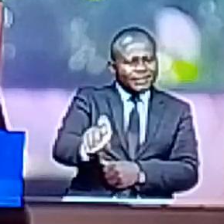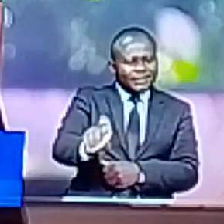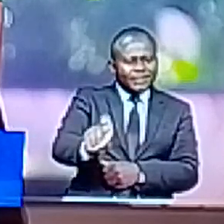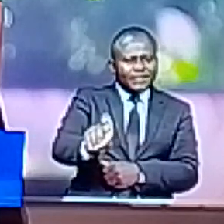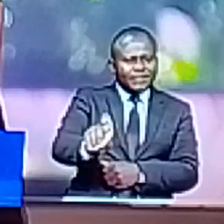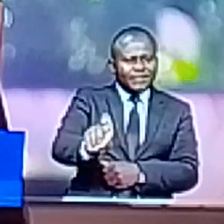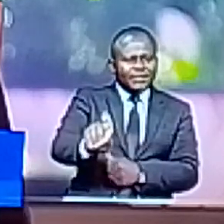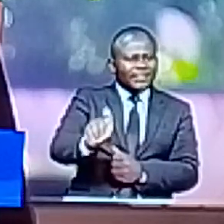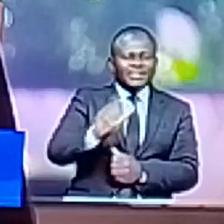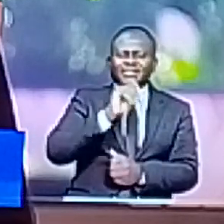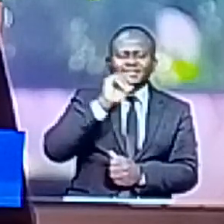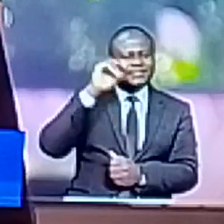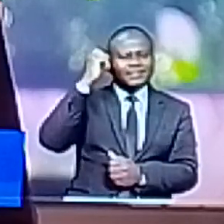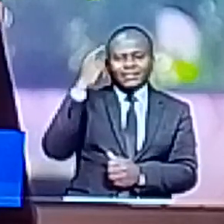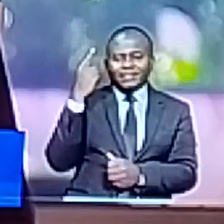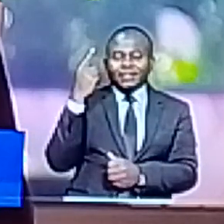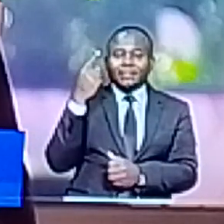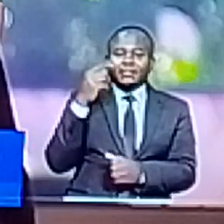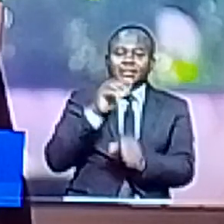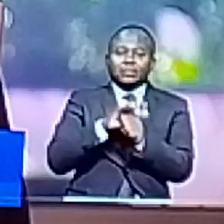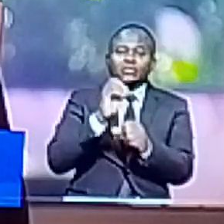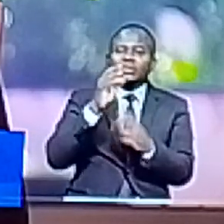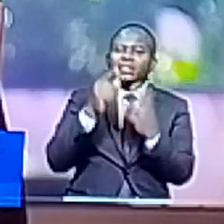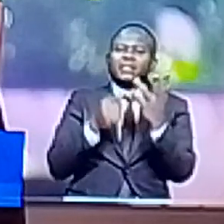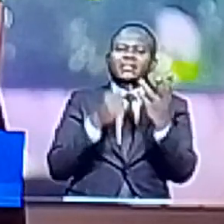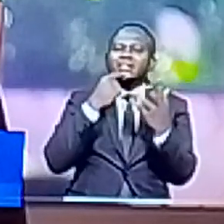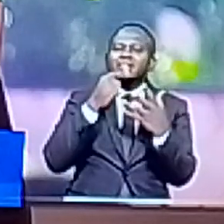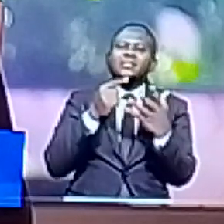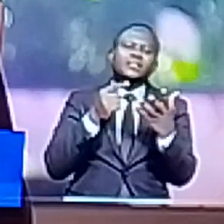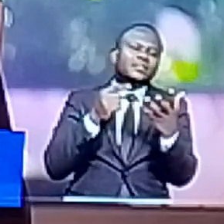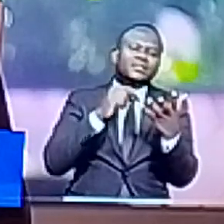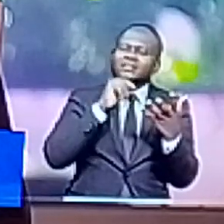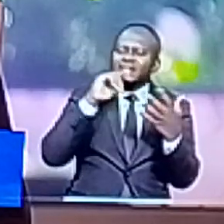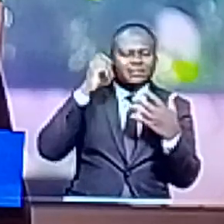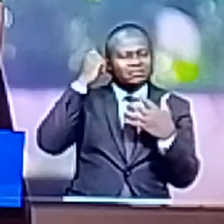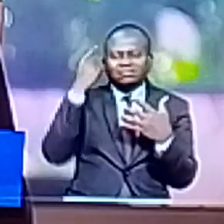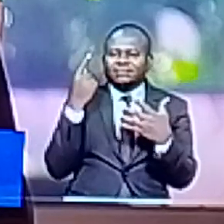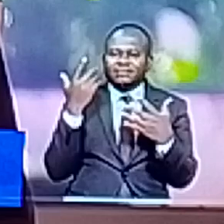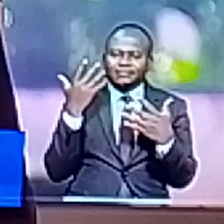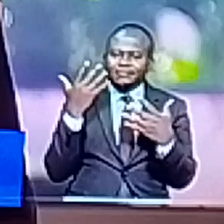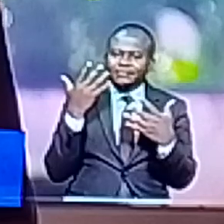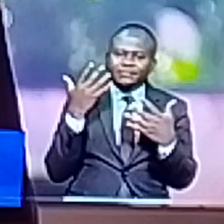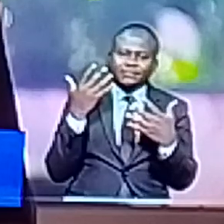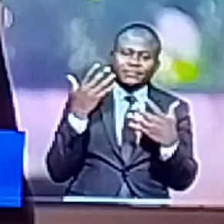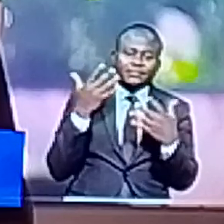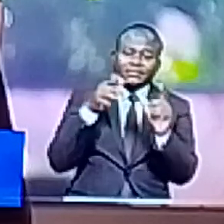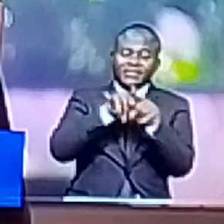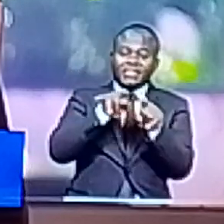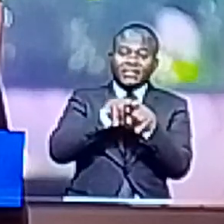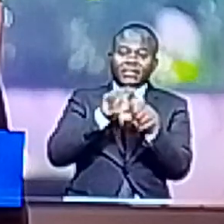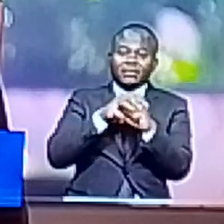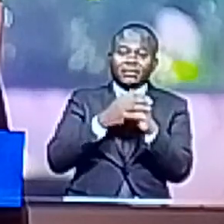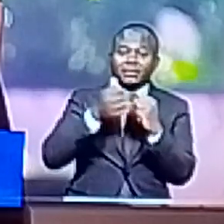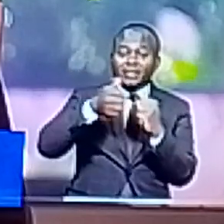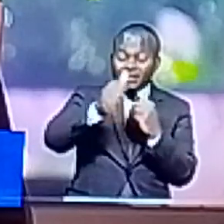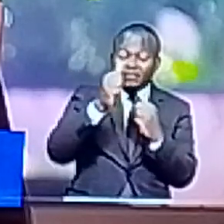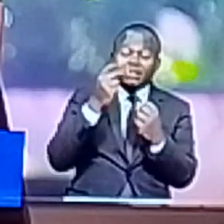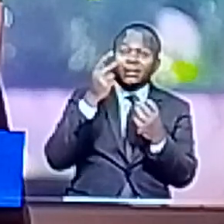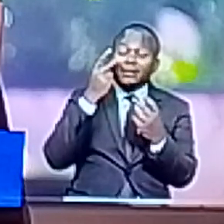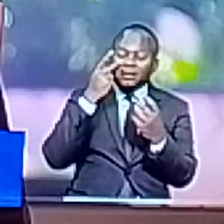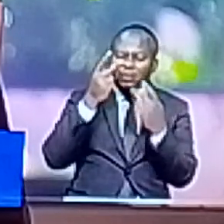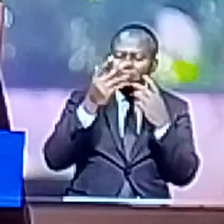Doesn't make sense. Most of the things they said just don't make sense. They even make them look ridiculous.